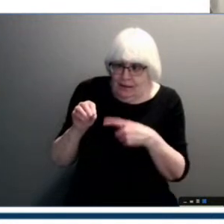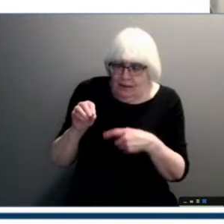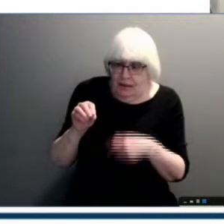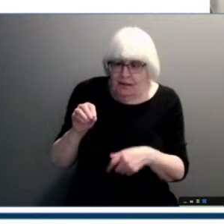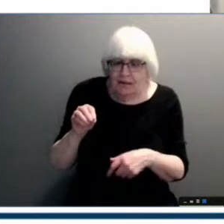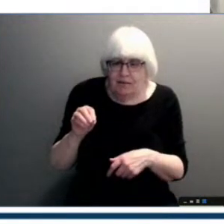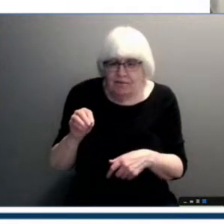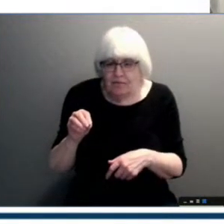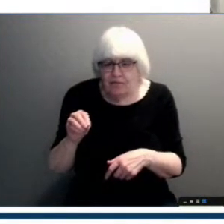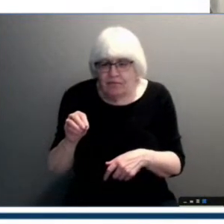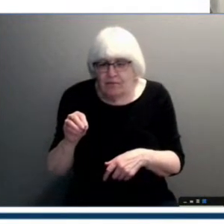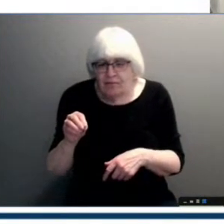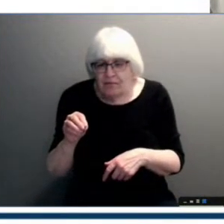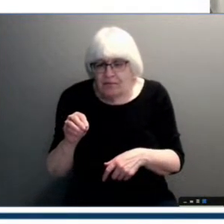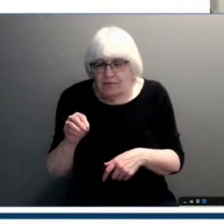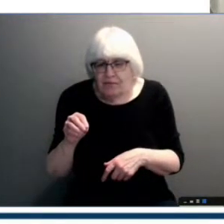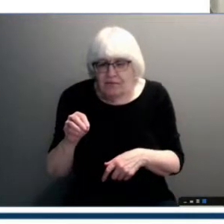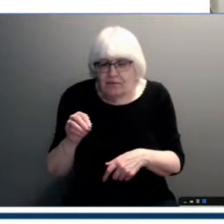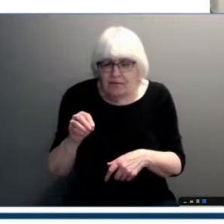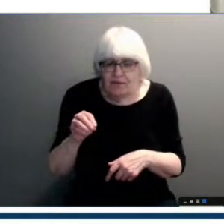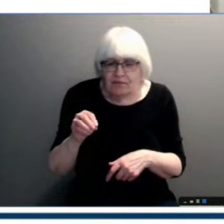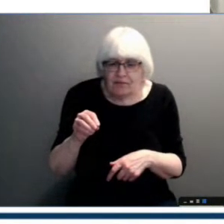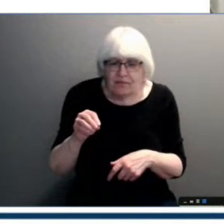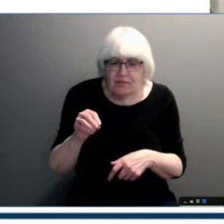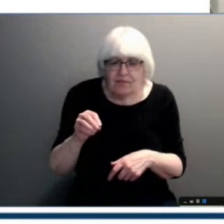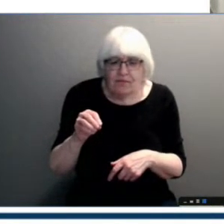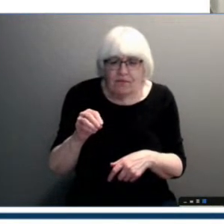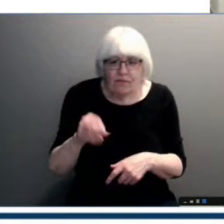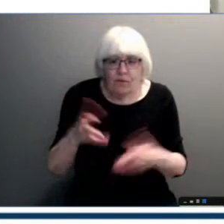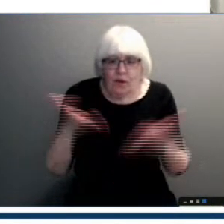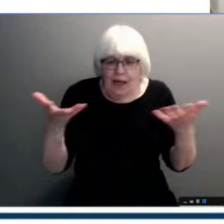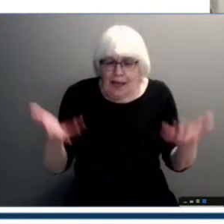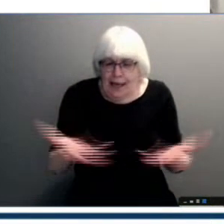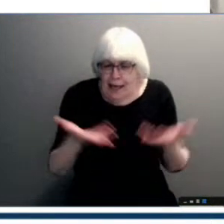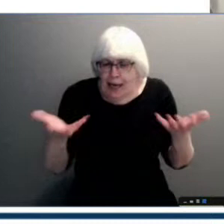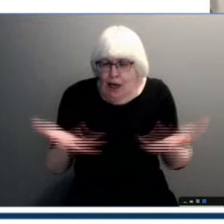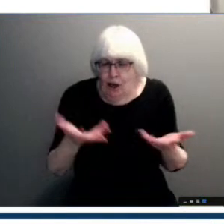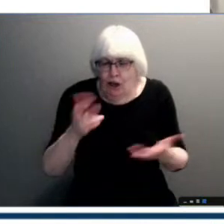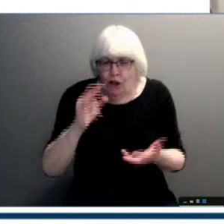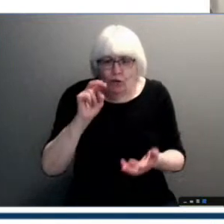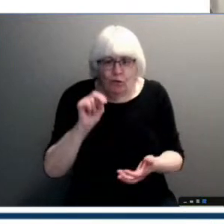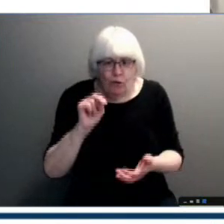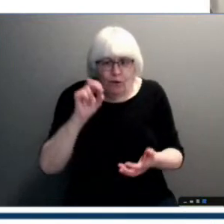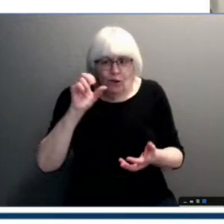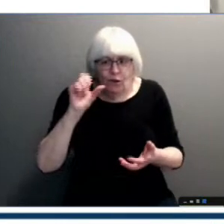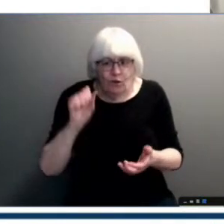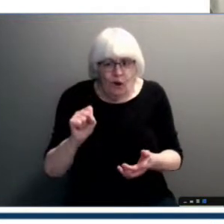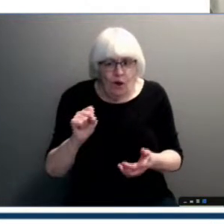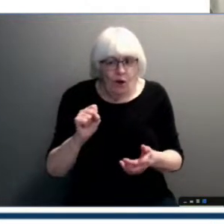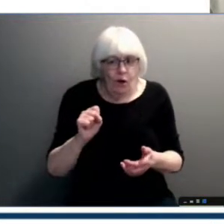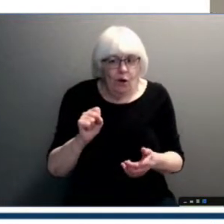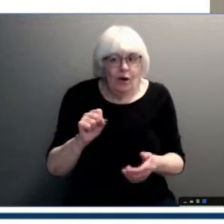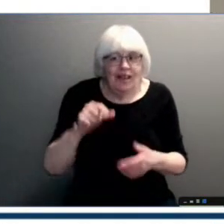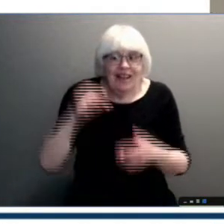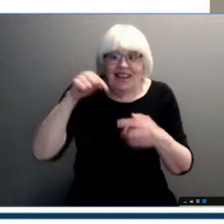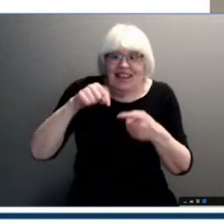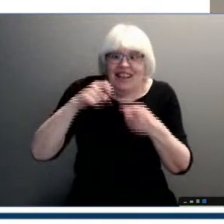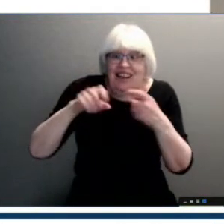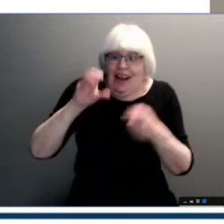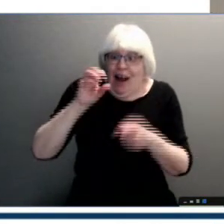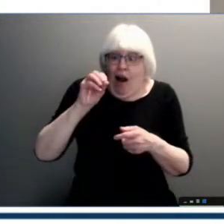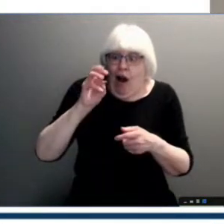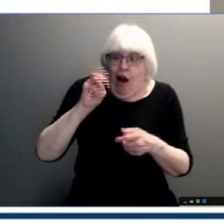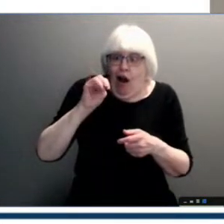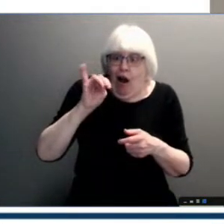contagiousness of the Omicron variant, is that a concern? Well, I'd like to get it as high